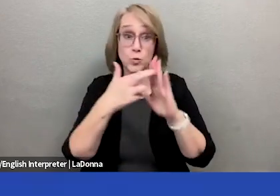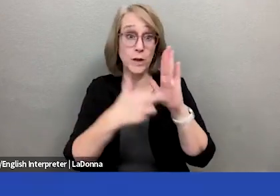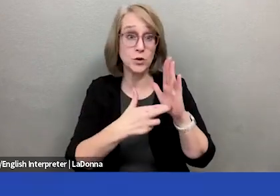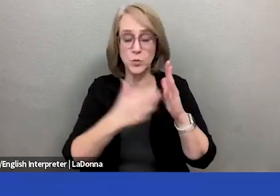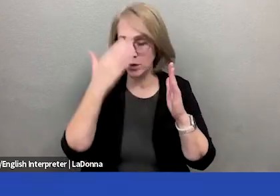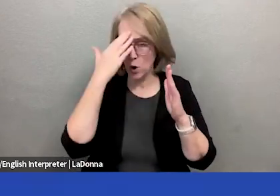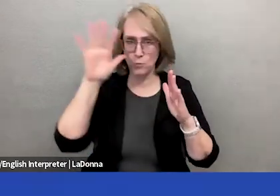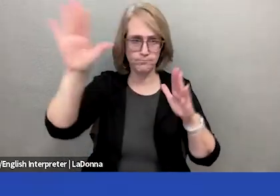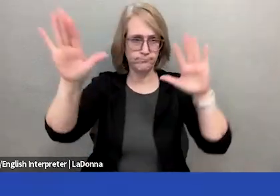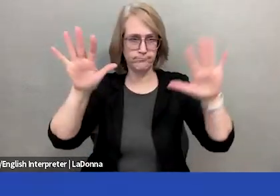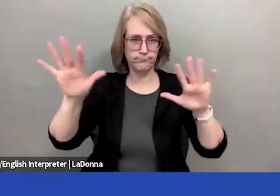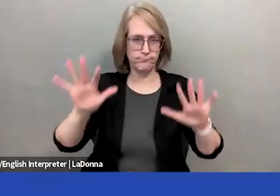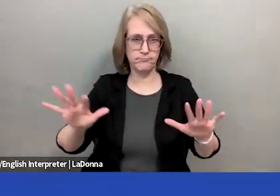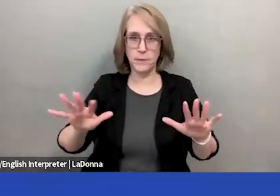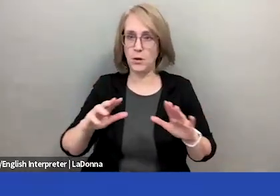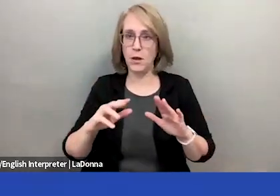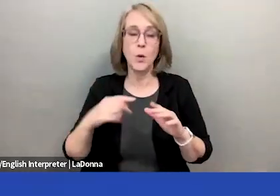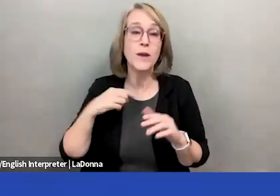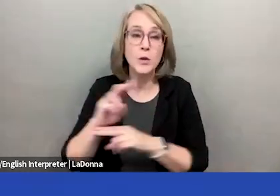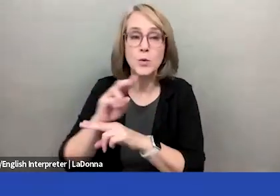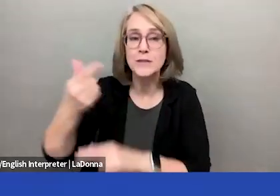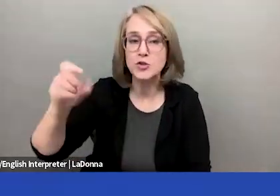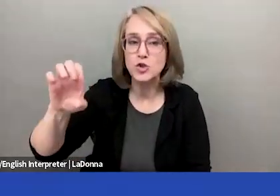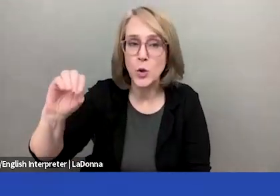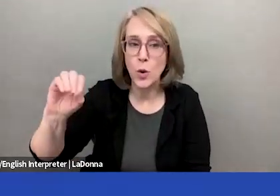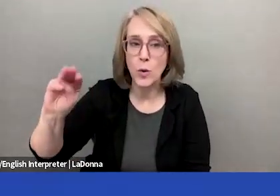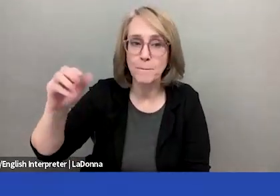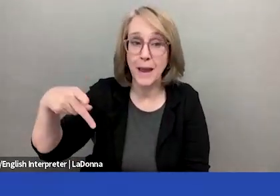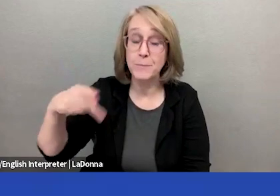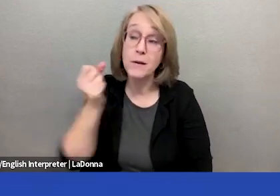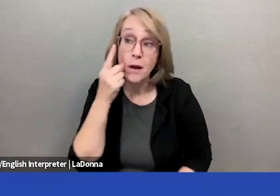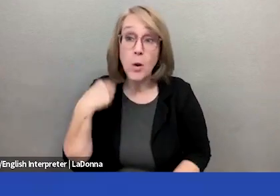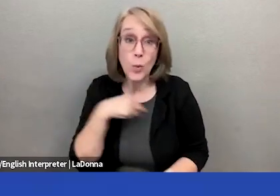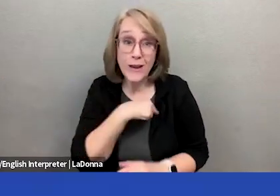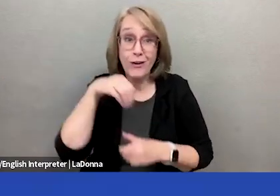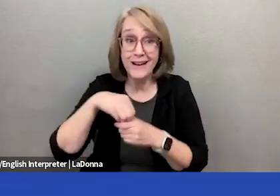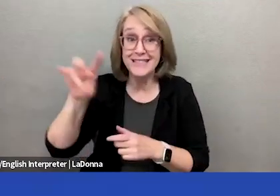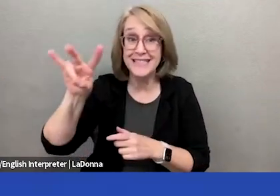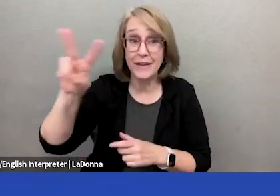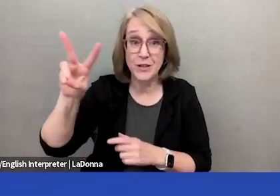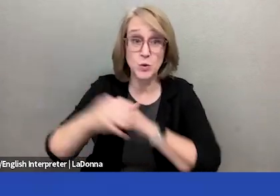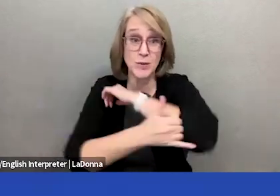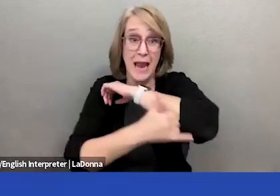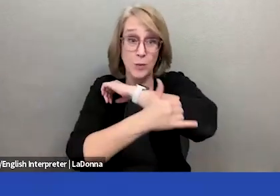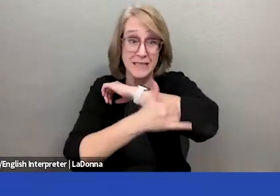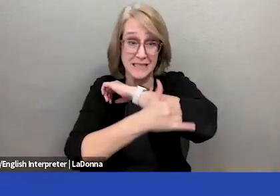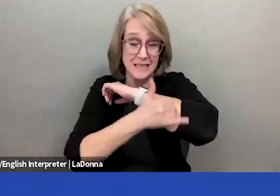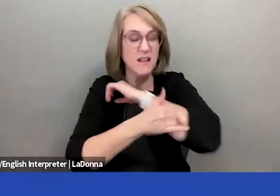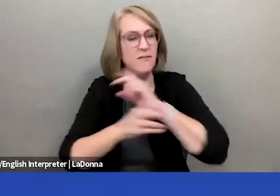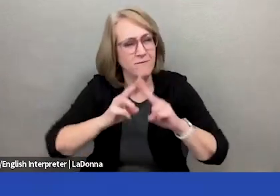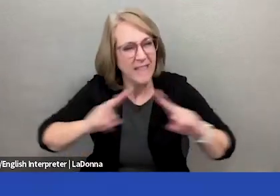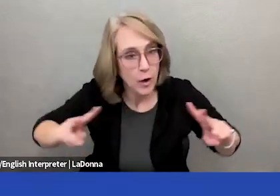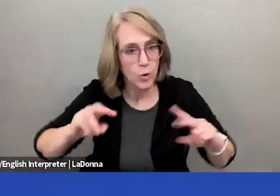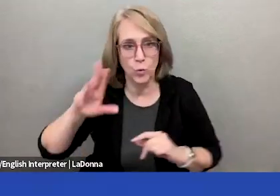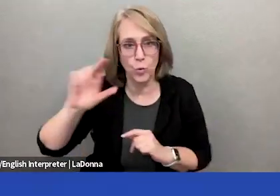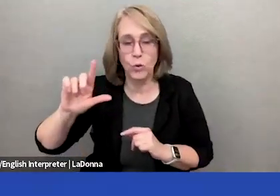where they're all from. We're doing geo mapping, and we're in all 72 counties. We're in very rural. We had